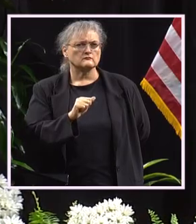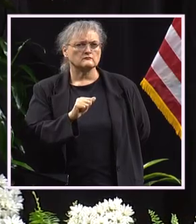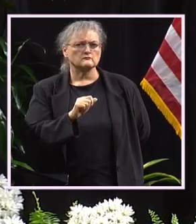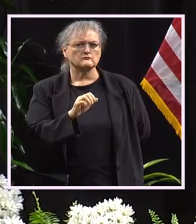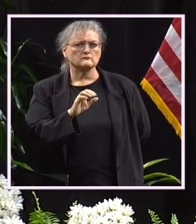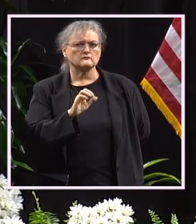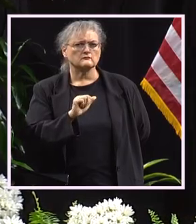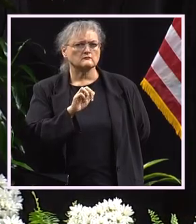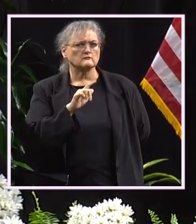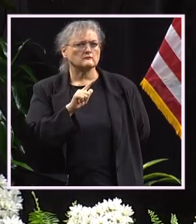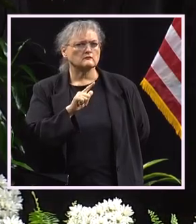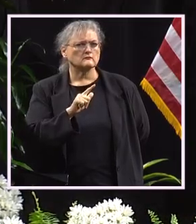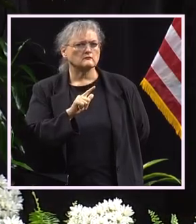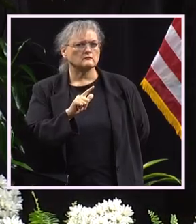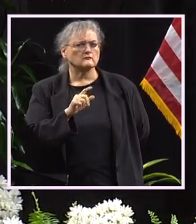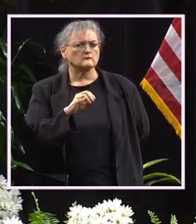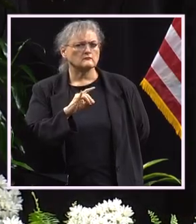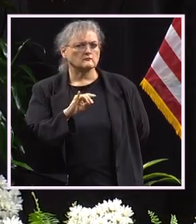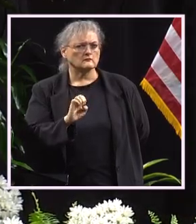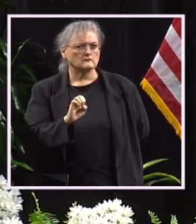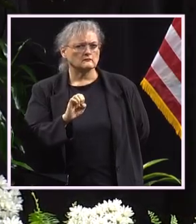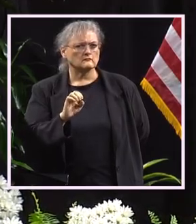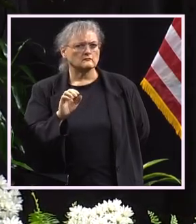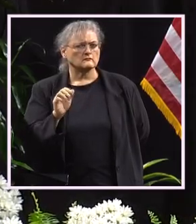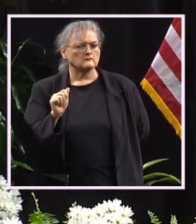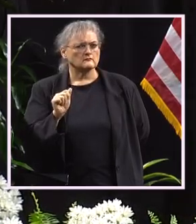Ali Matali, Master of Civil Engineering.